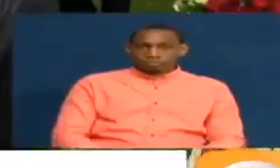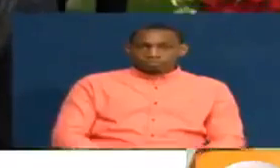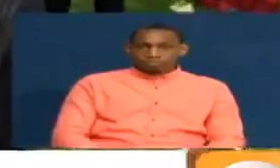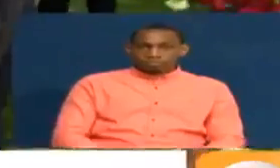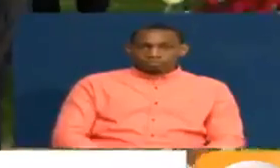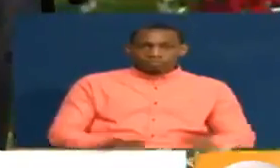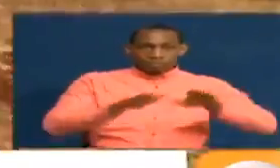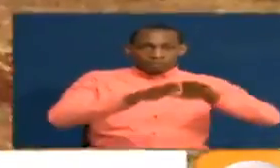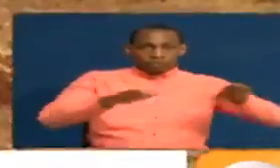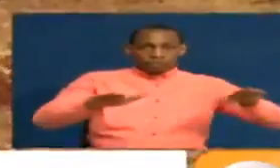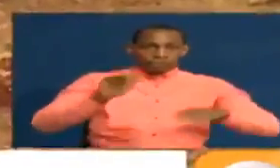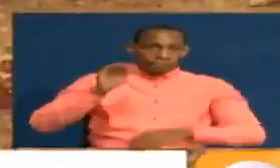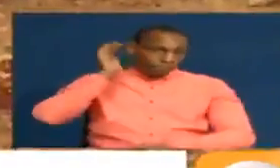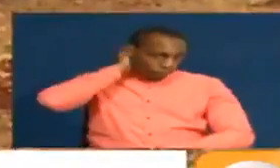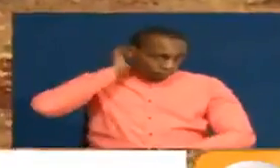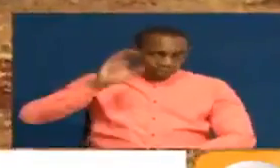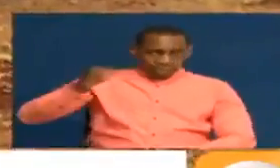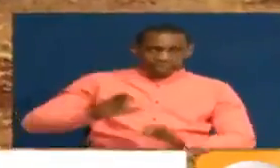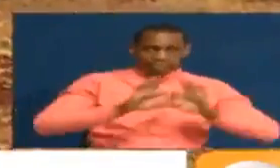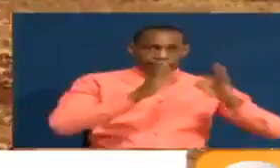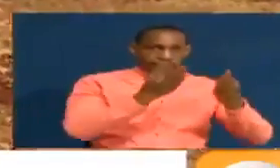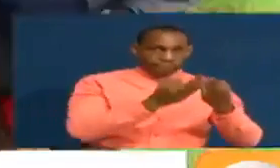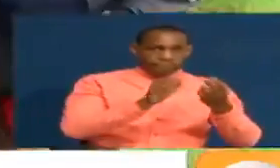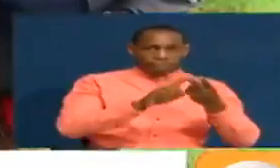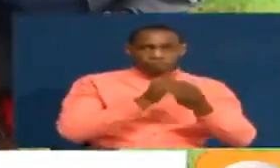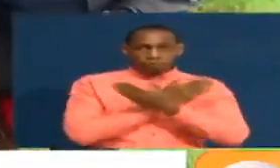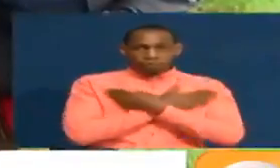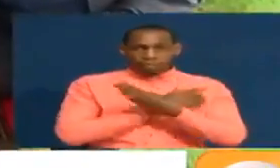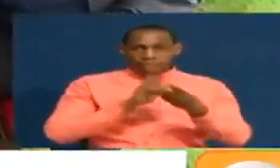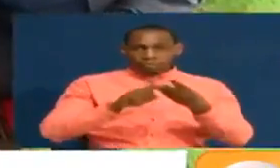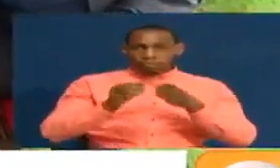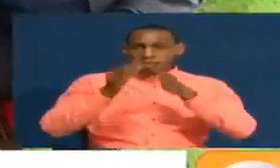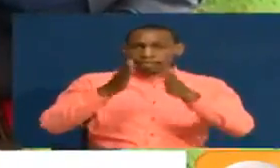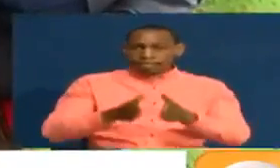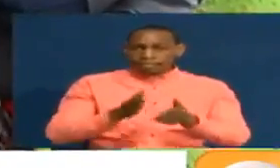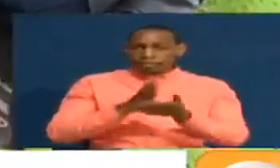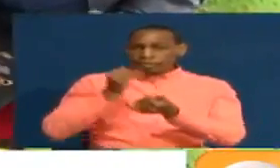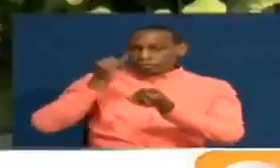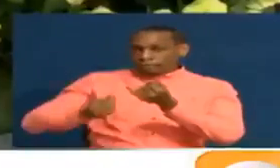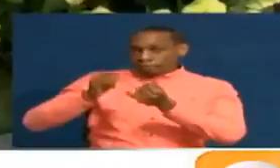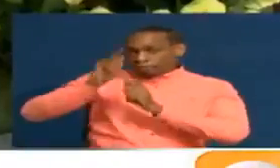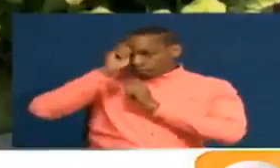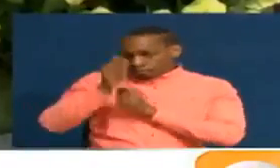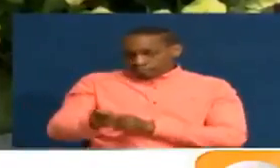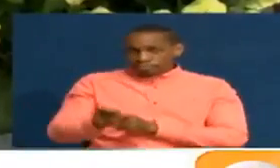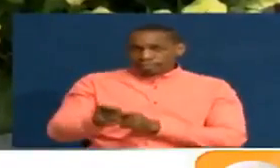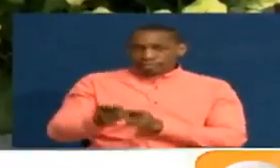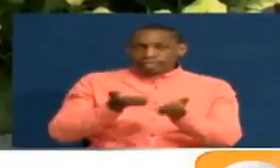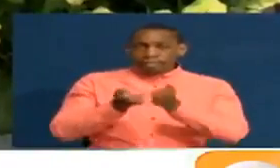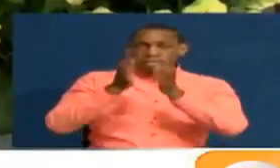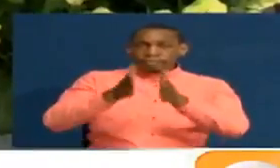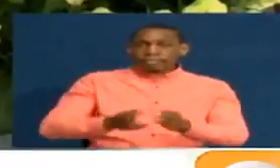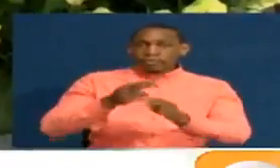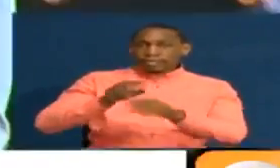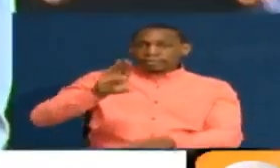At his farm in Murang'a County, family, friends and leaders paid their last respects to the late